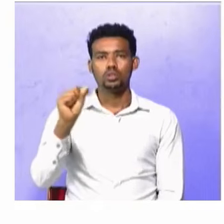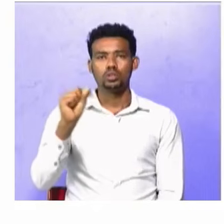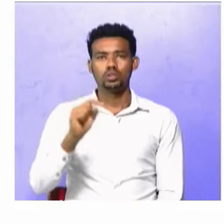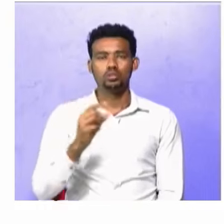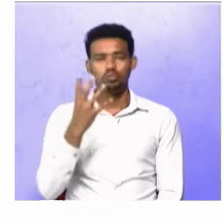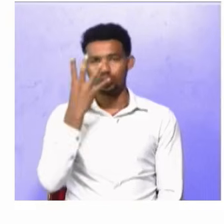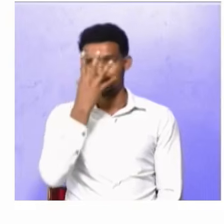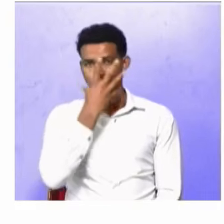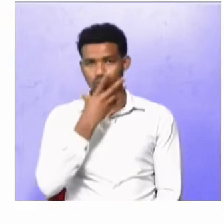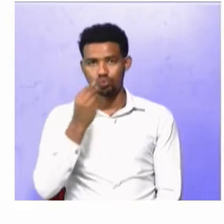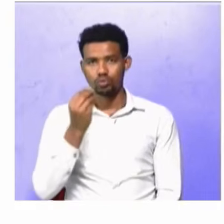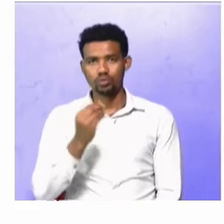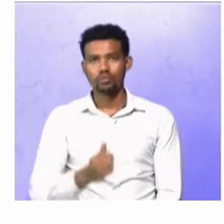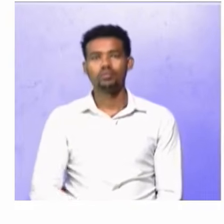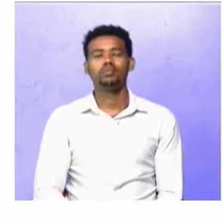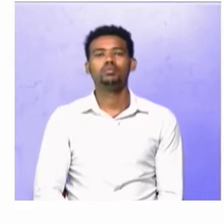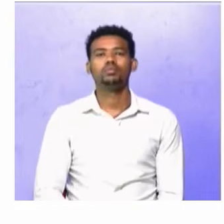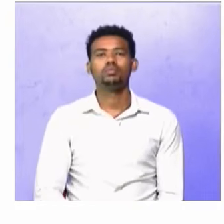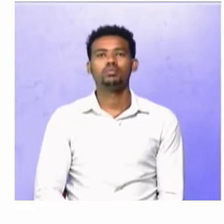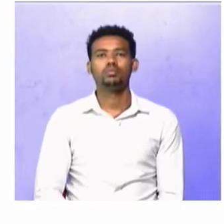beautiful.